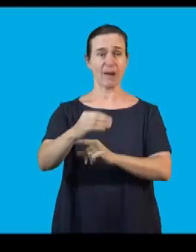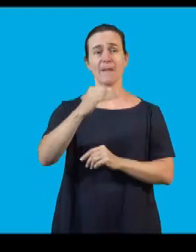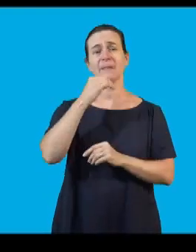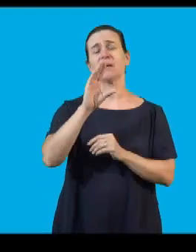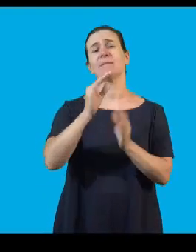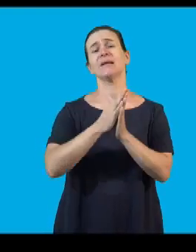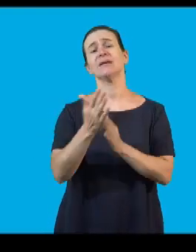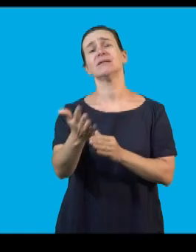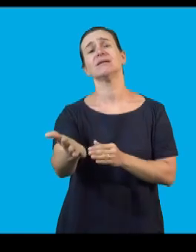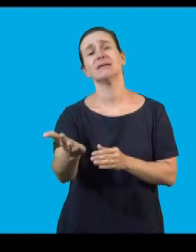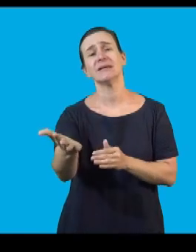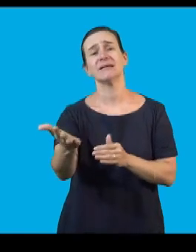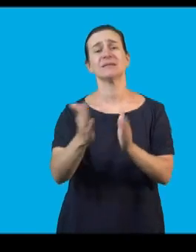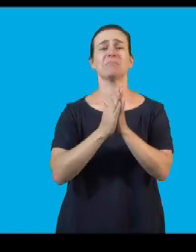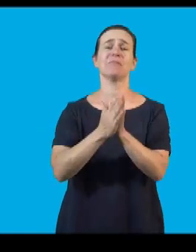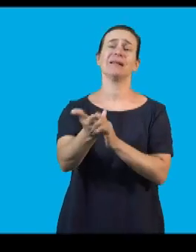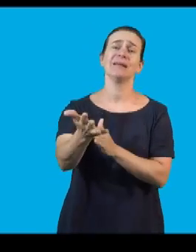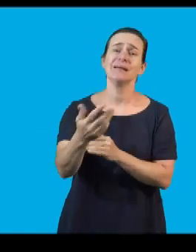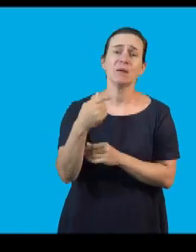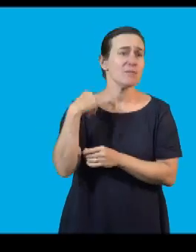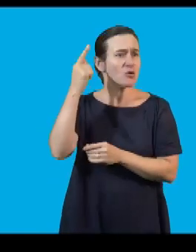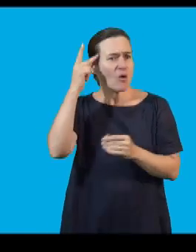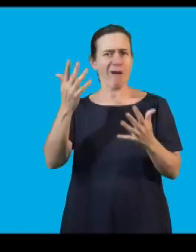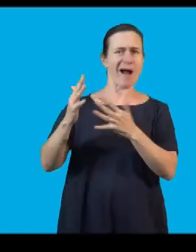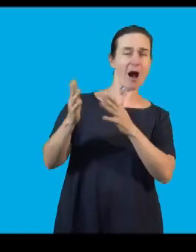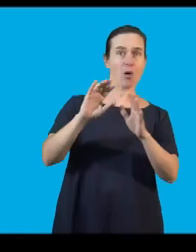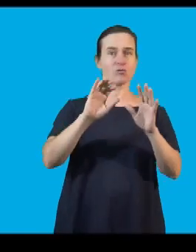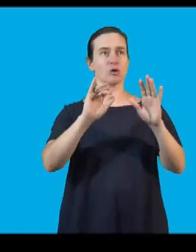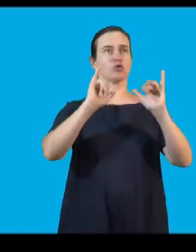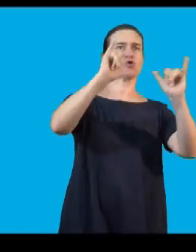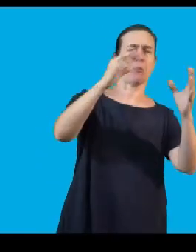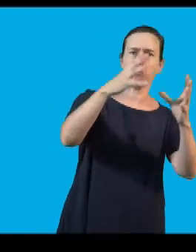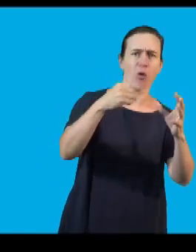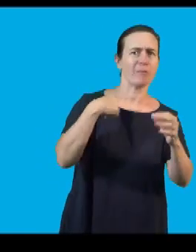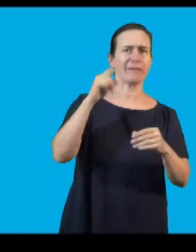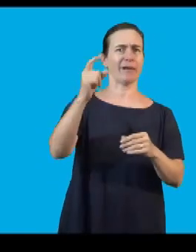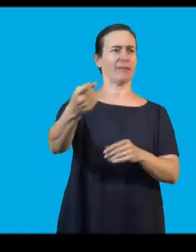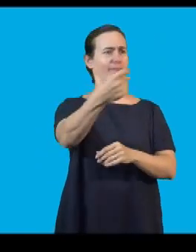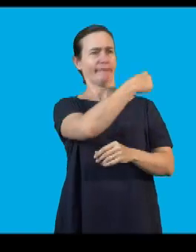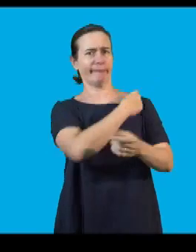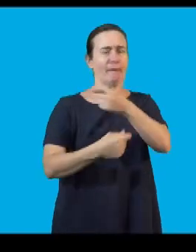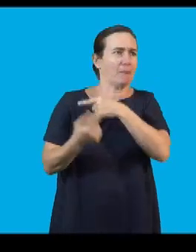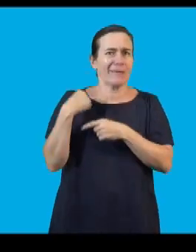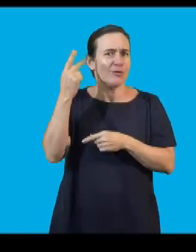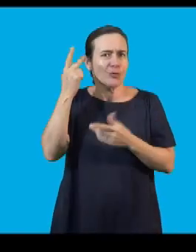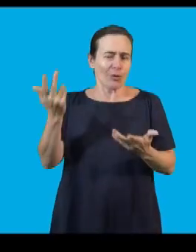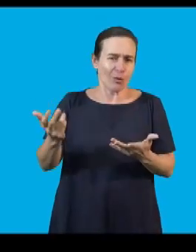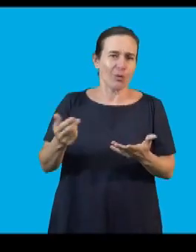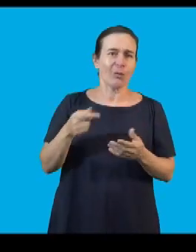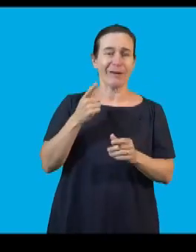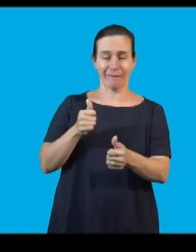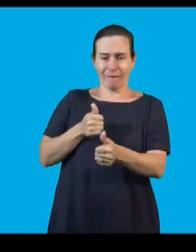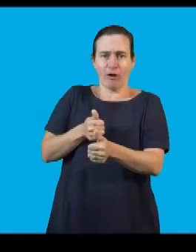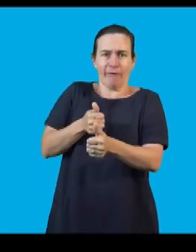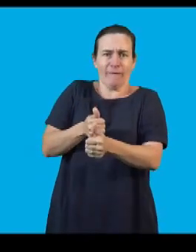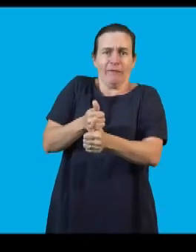he's appealing to Chalky? He's saying, please, I didn't know how this happens, all right? See how he's following Andy around.